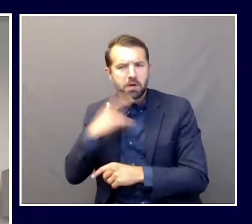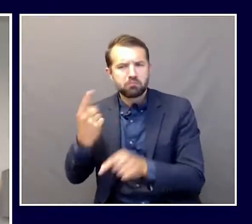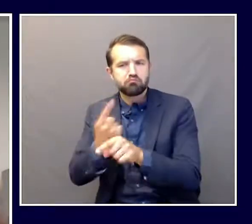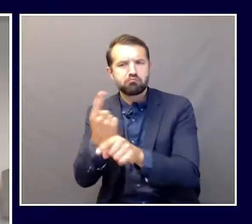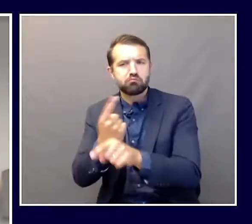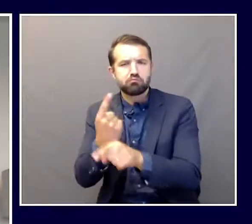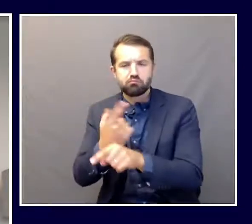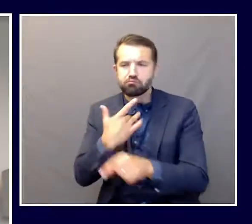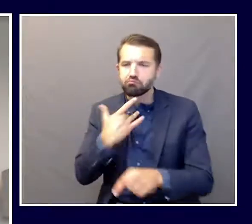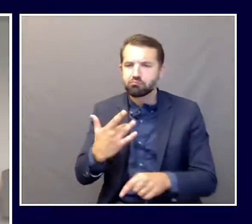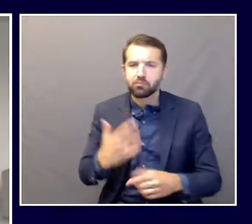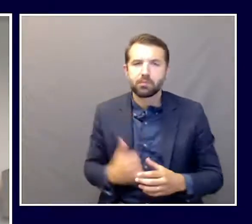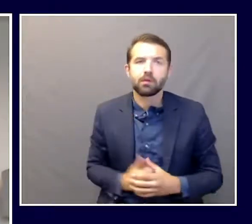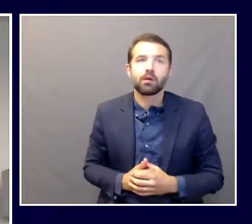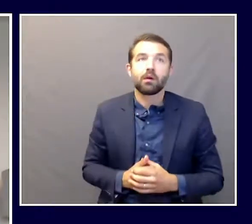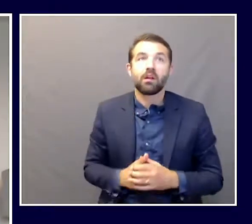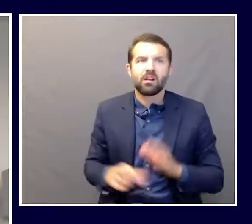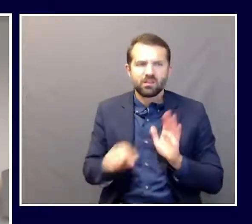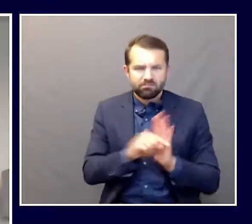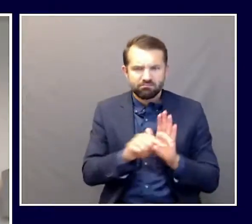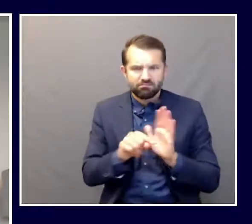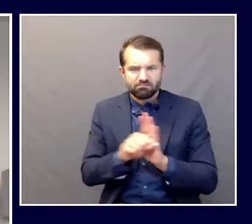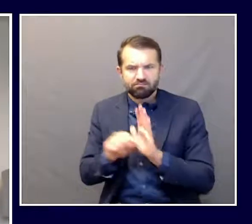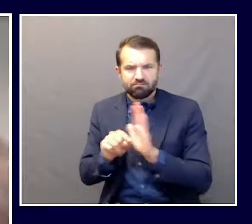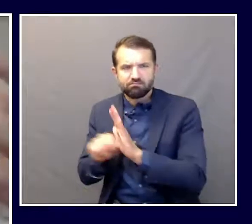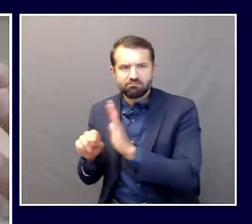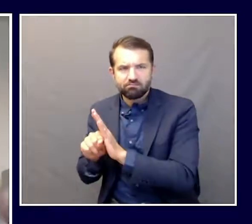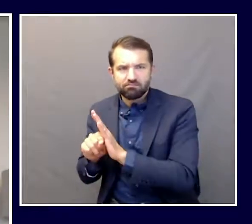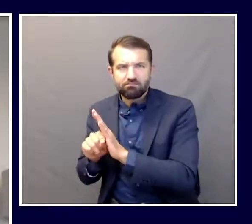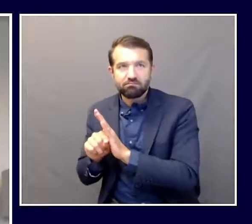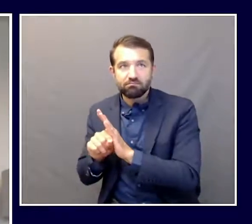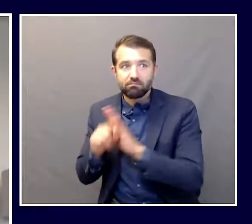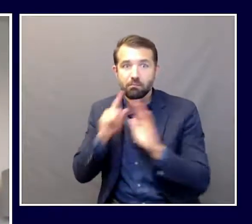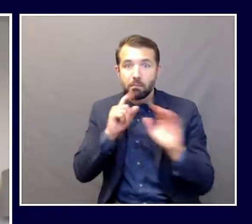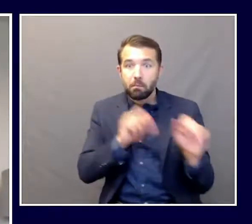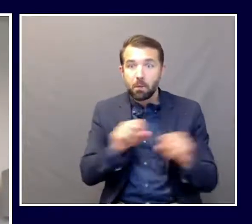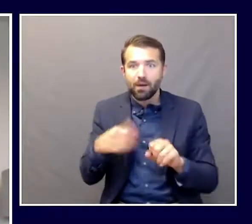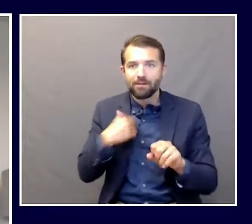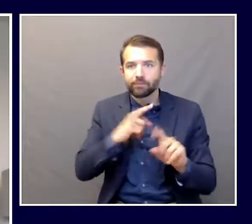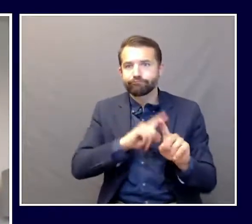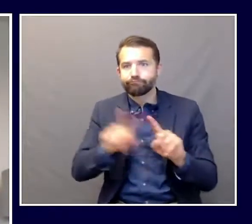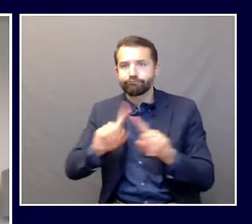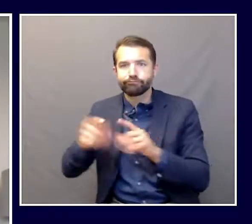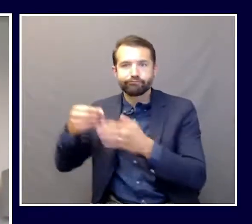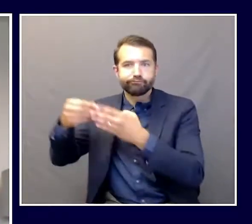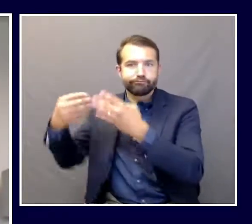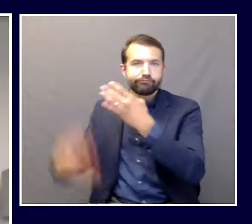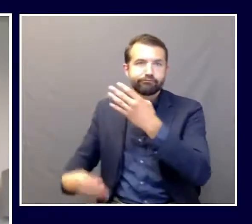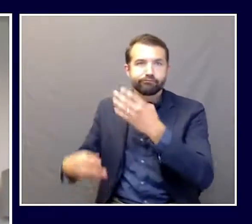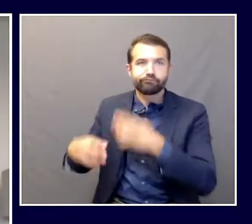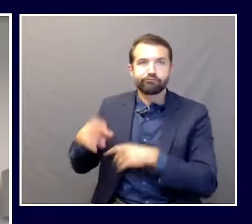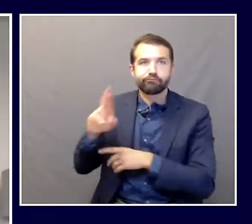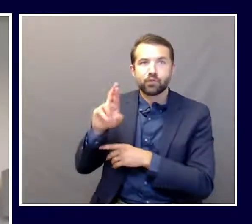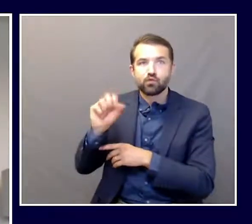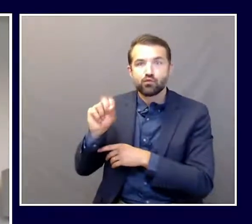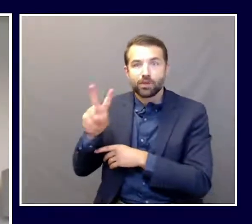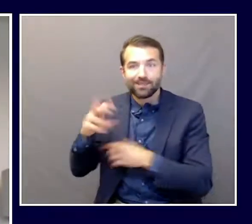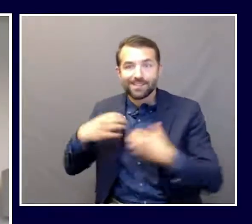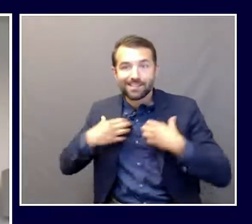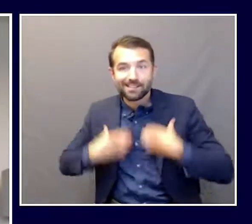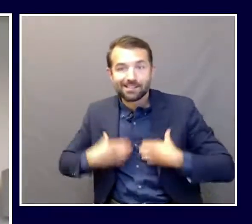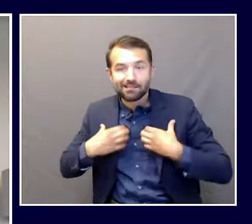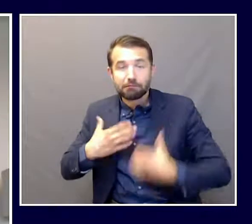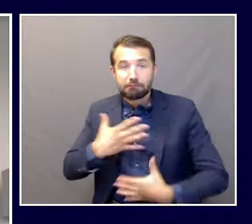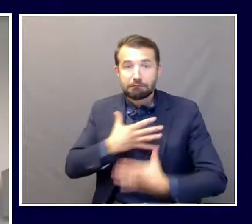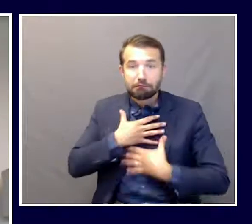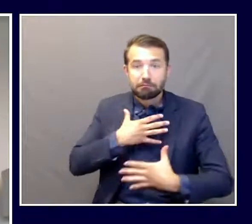an emergency room perspective. It could be RSV, it could be other bacterial causes in addition to COVID.